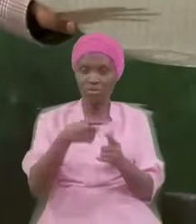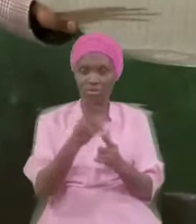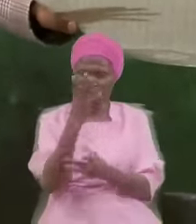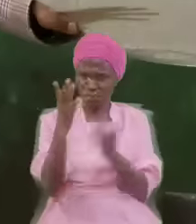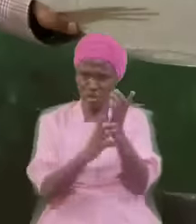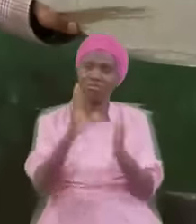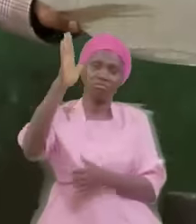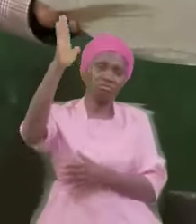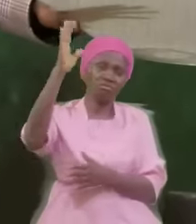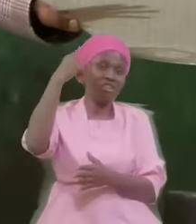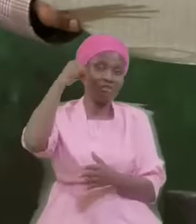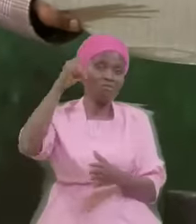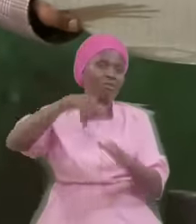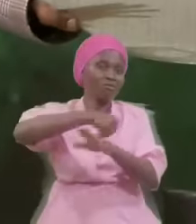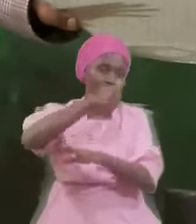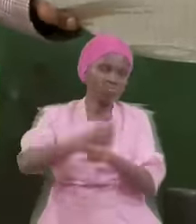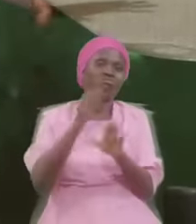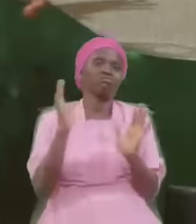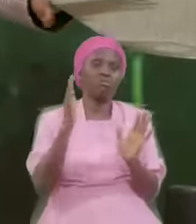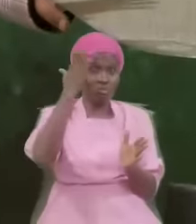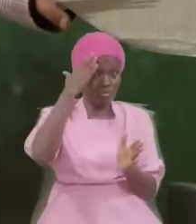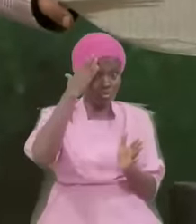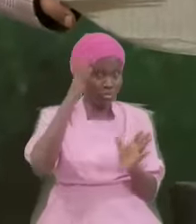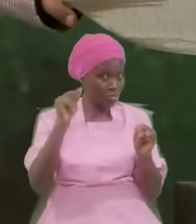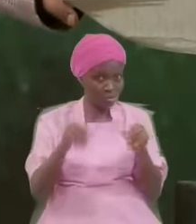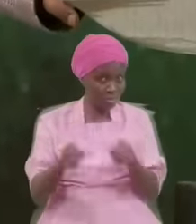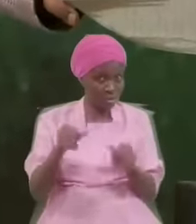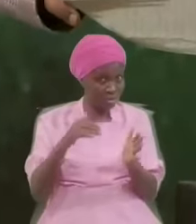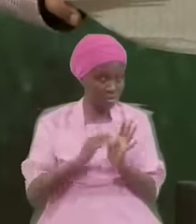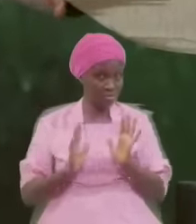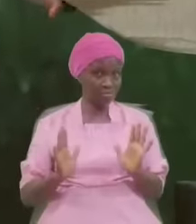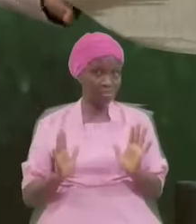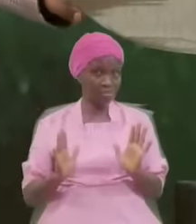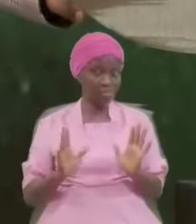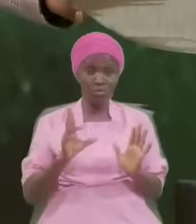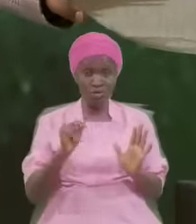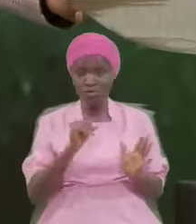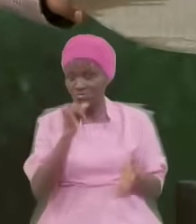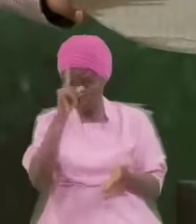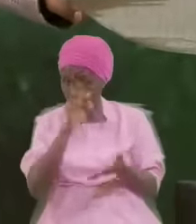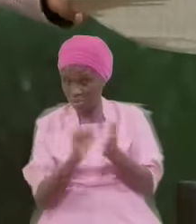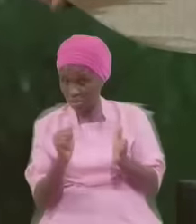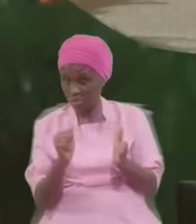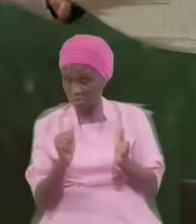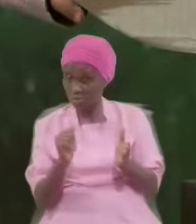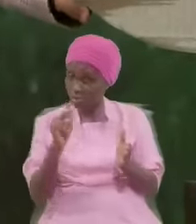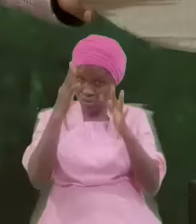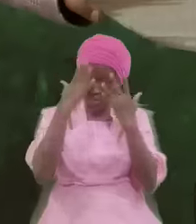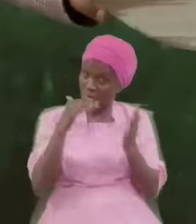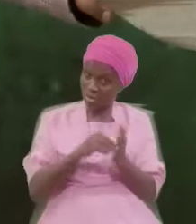hand for confirmation. No doubt, no unbelief, no